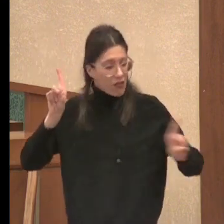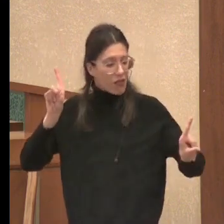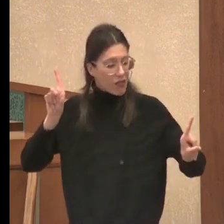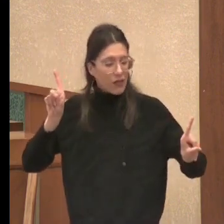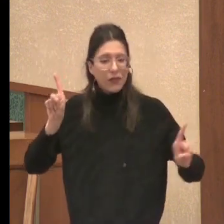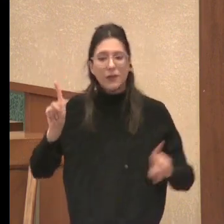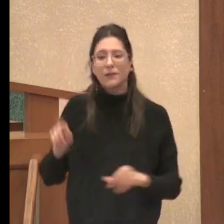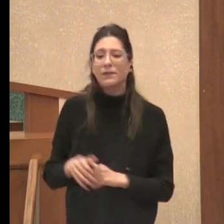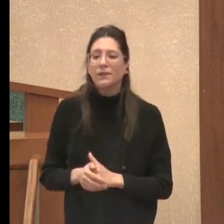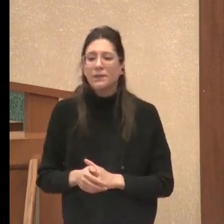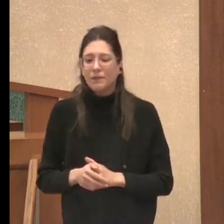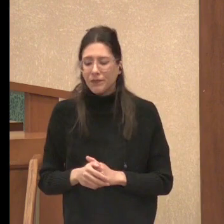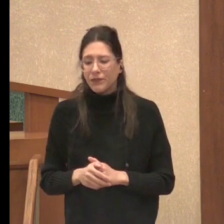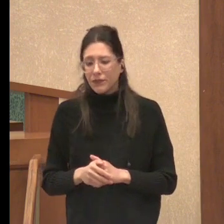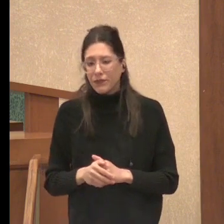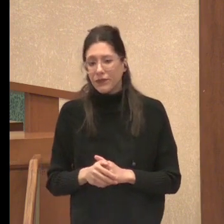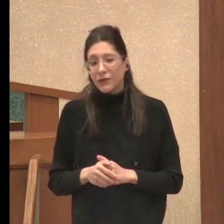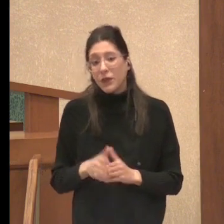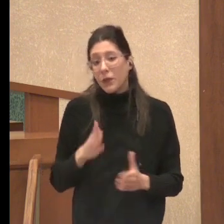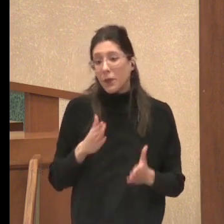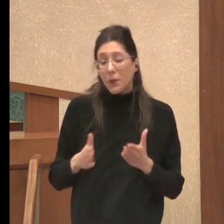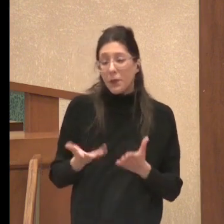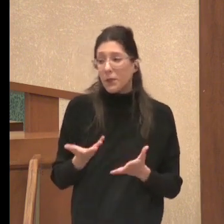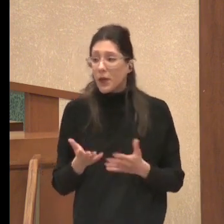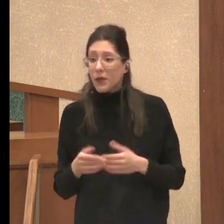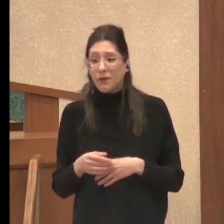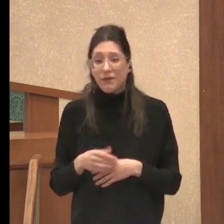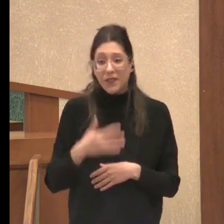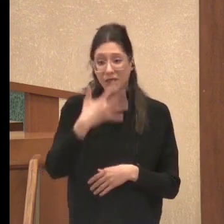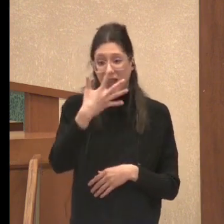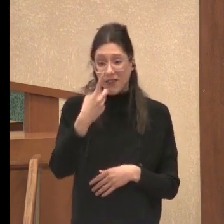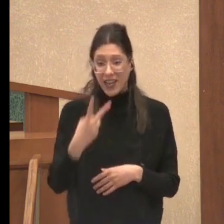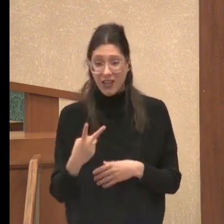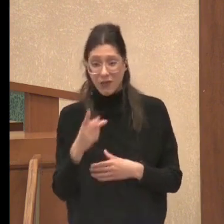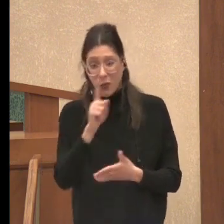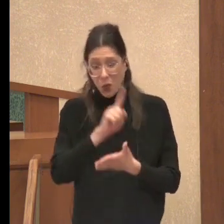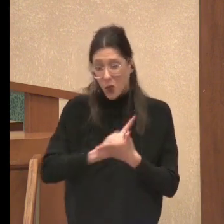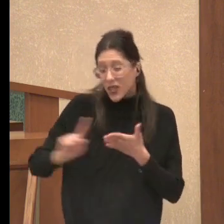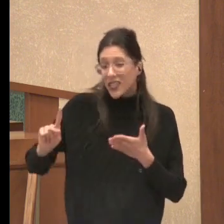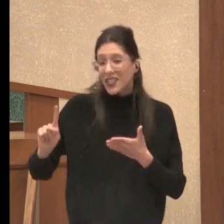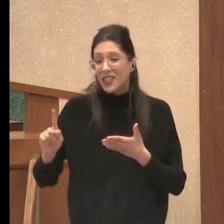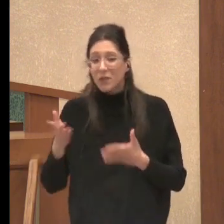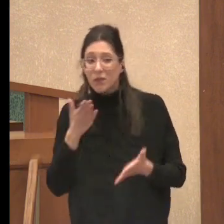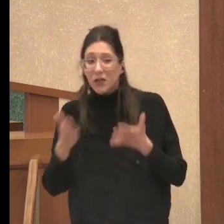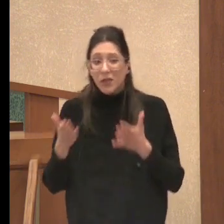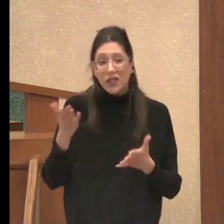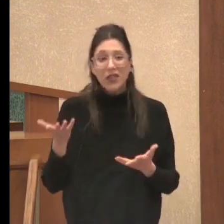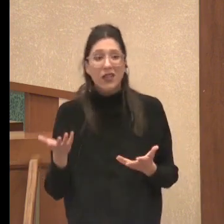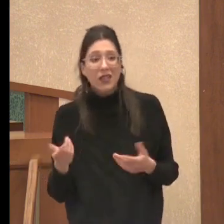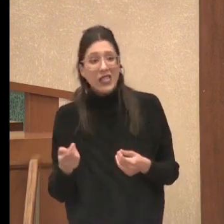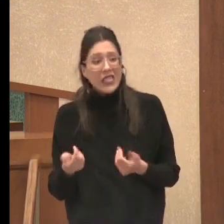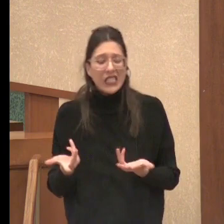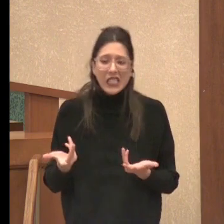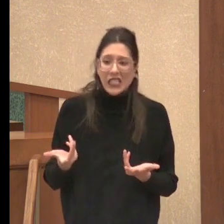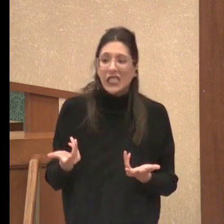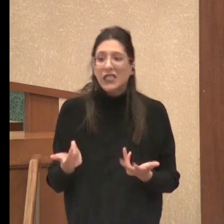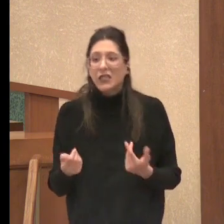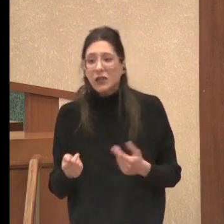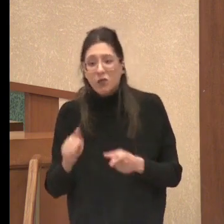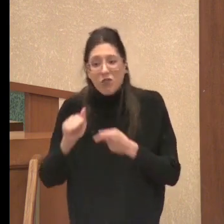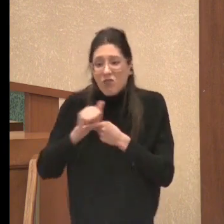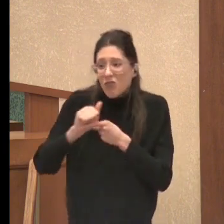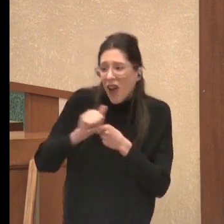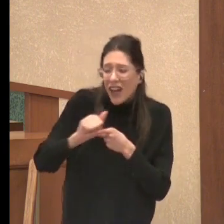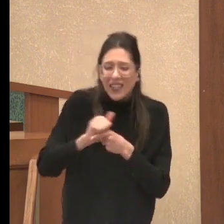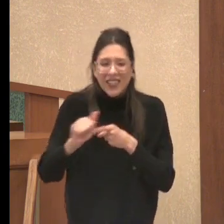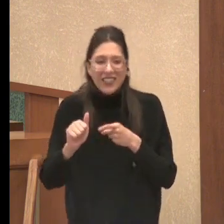neighbor. Perhaps over these past 5.5 weeks, you have committed yourself to practices